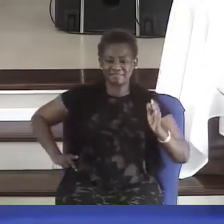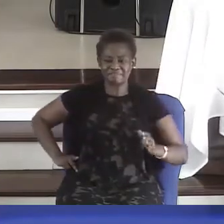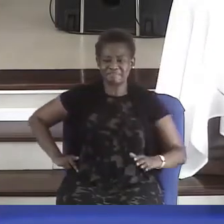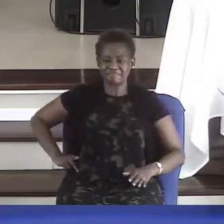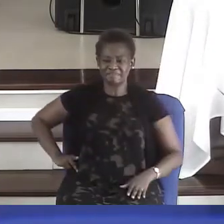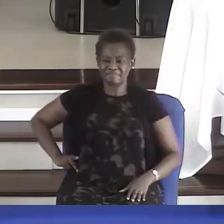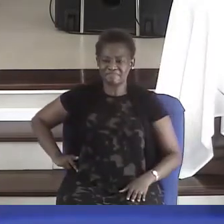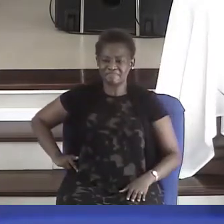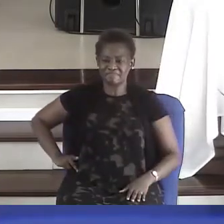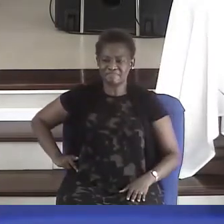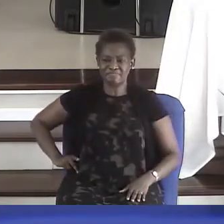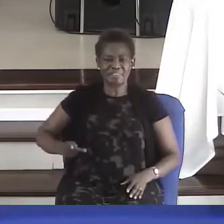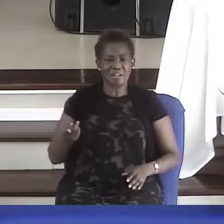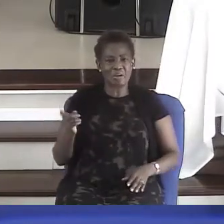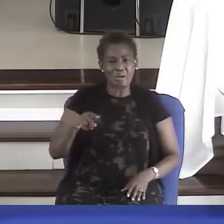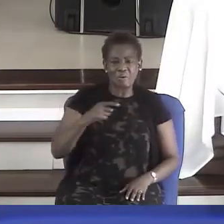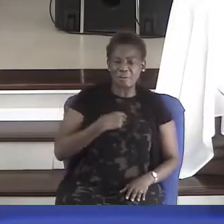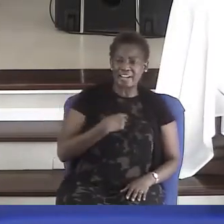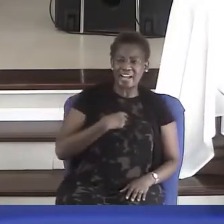When I learn how to